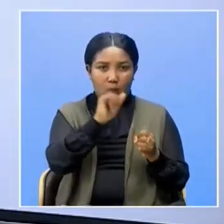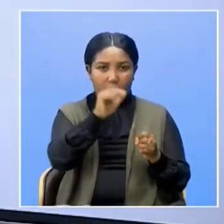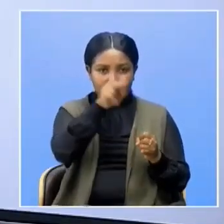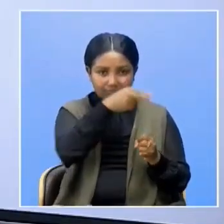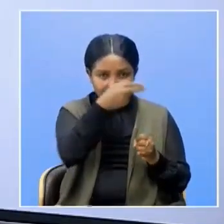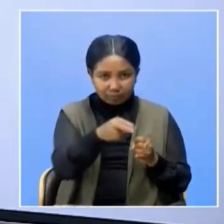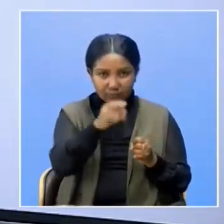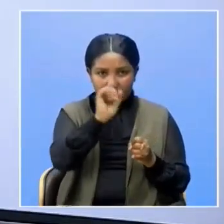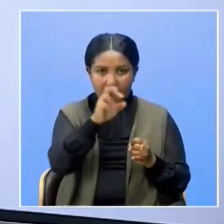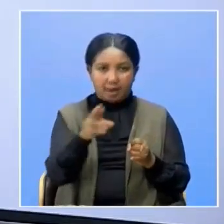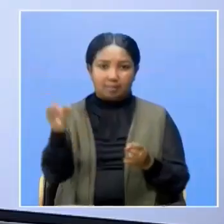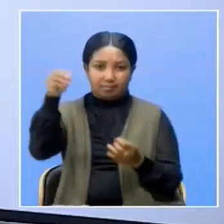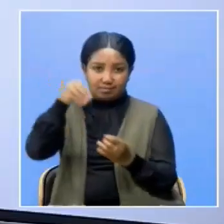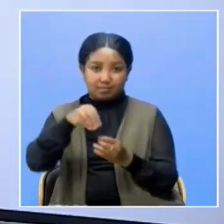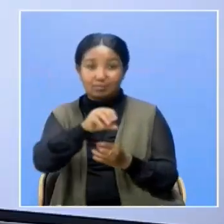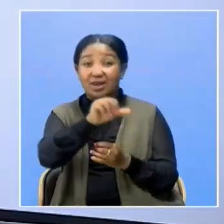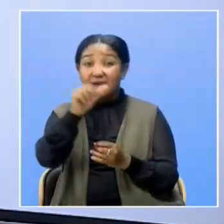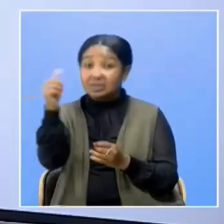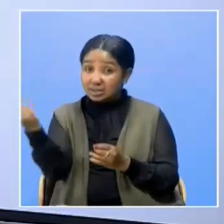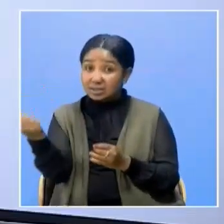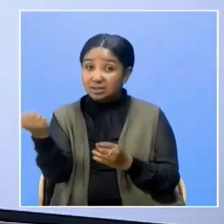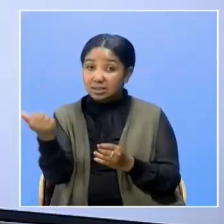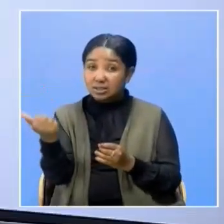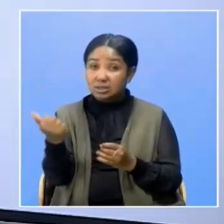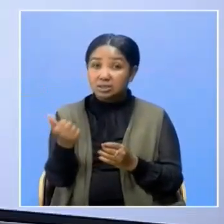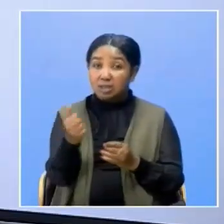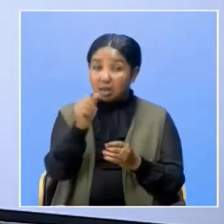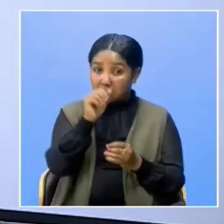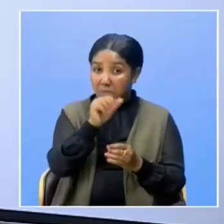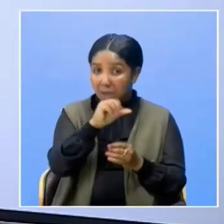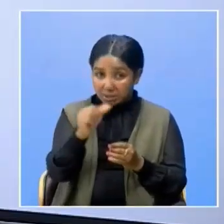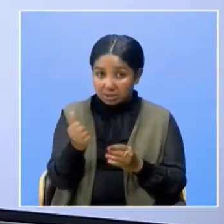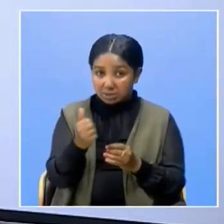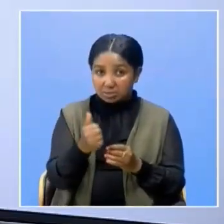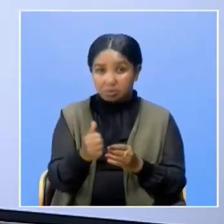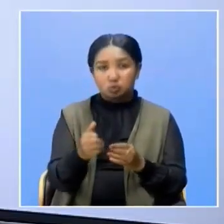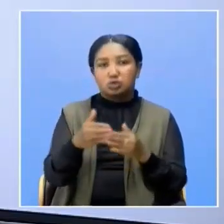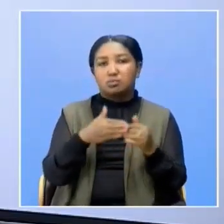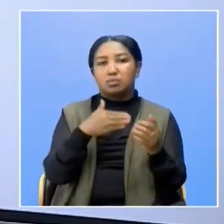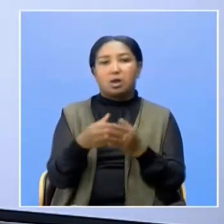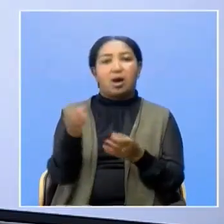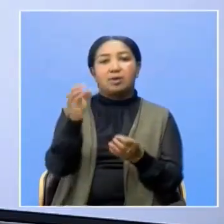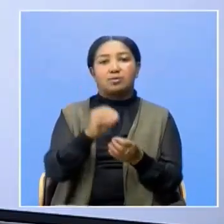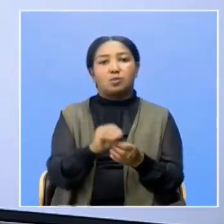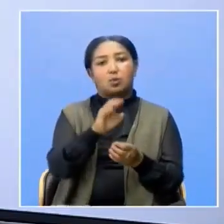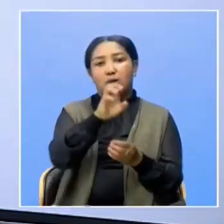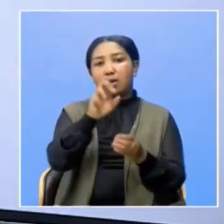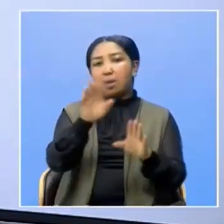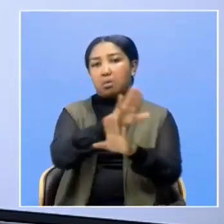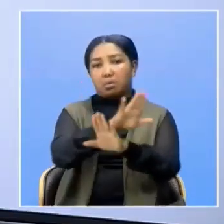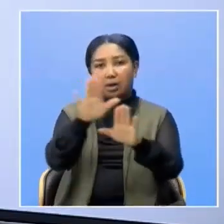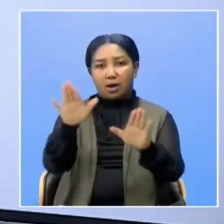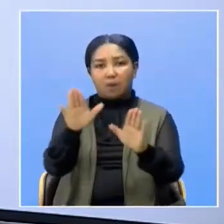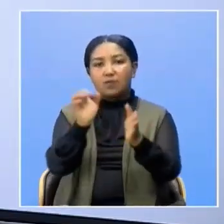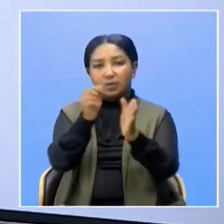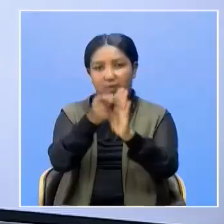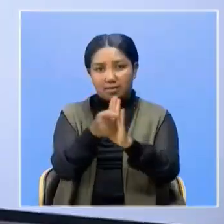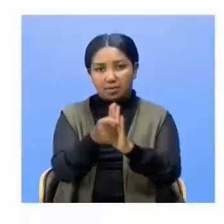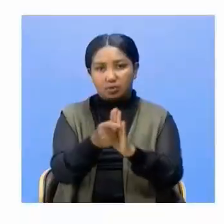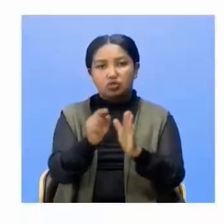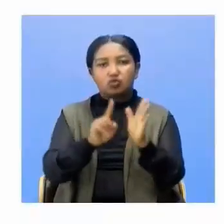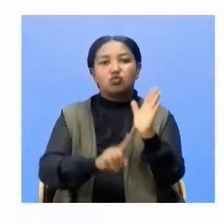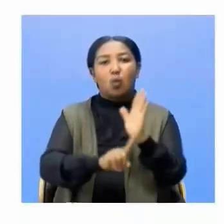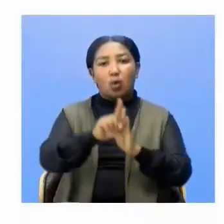IER. But for the other one-syllable words, we simply add what? ER. For example,